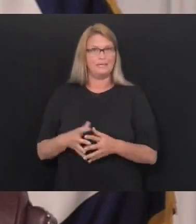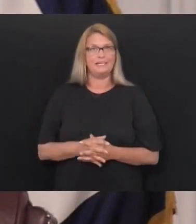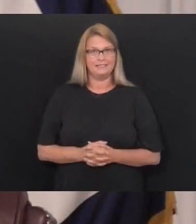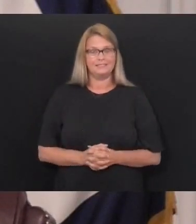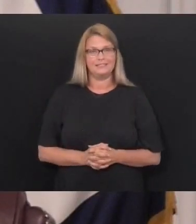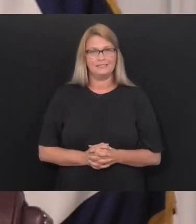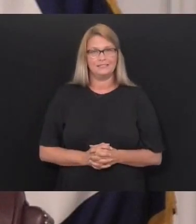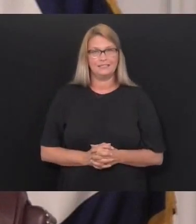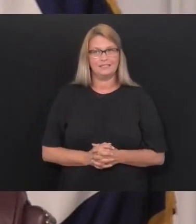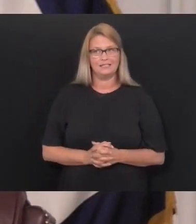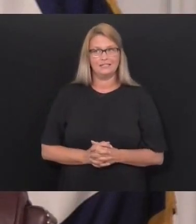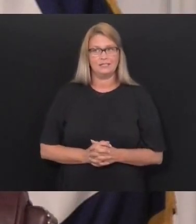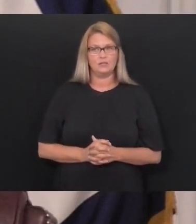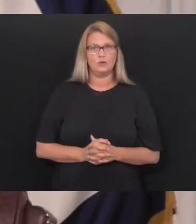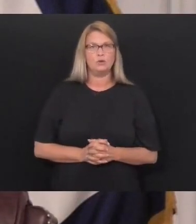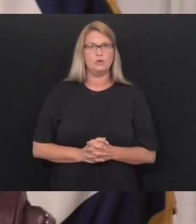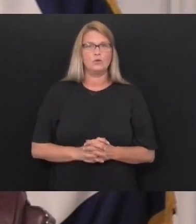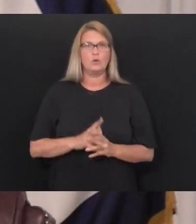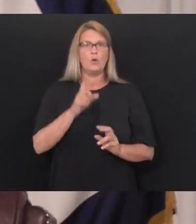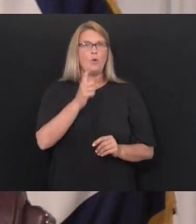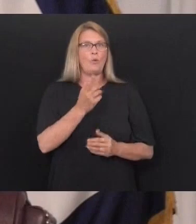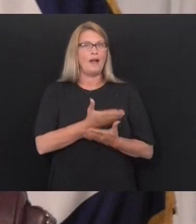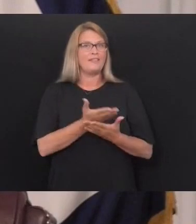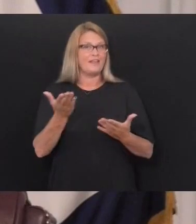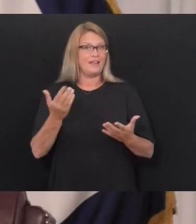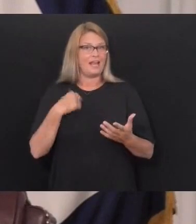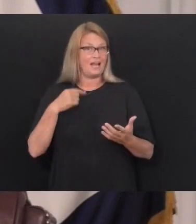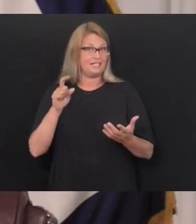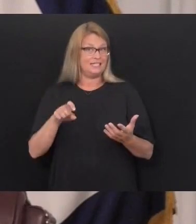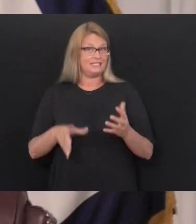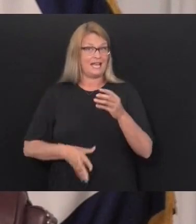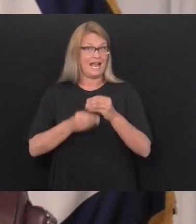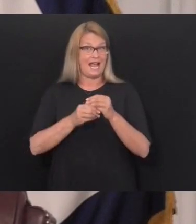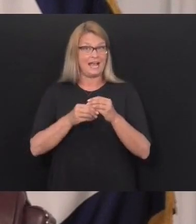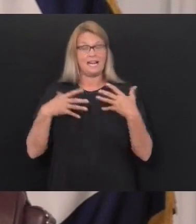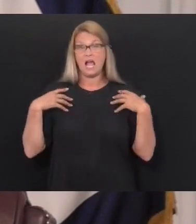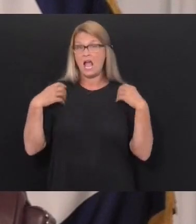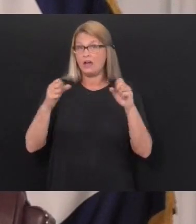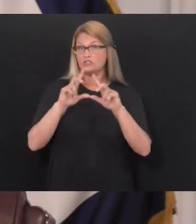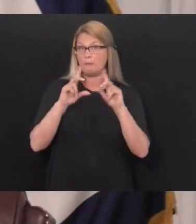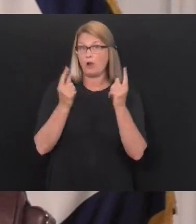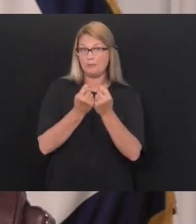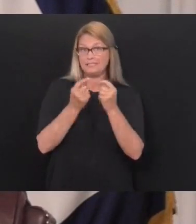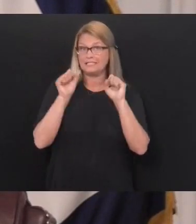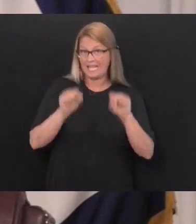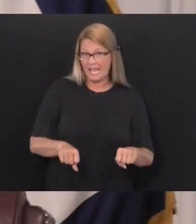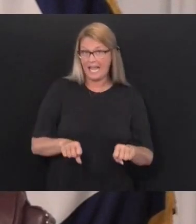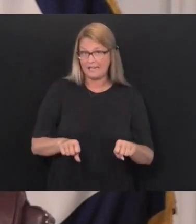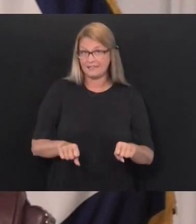just there's lots and lots of repercussions. And David, we're doing the best with it we possibly can do.